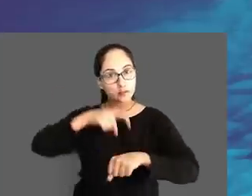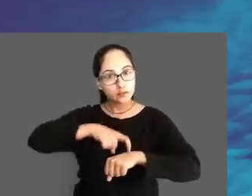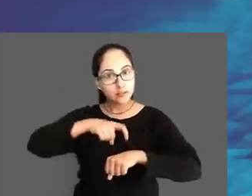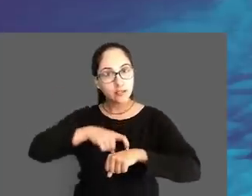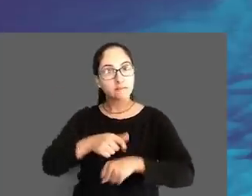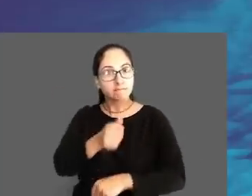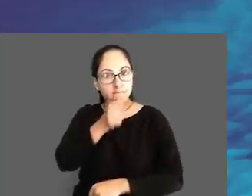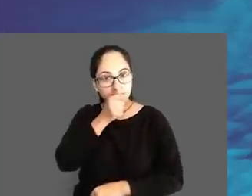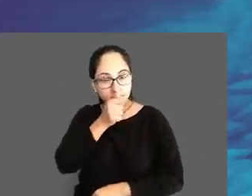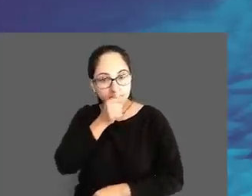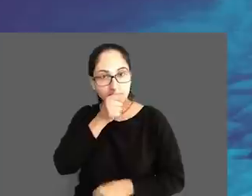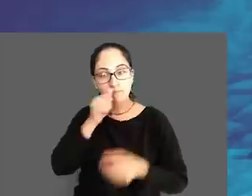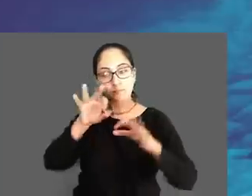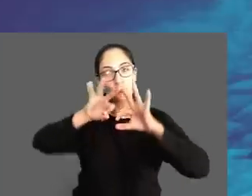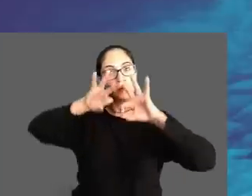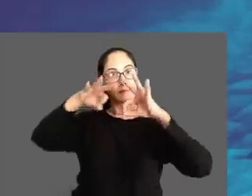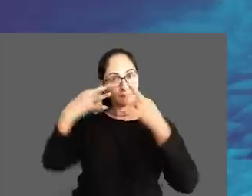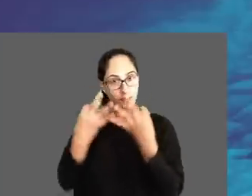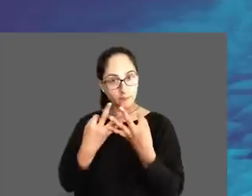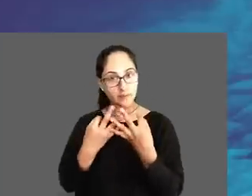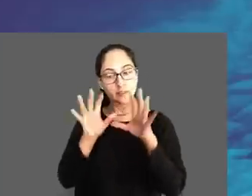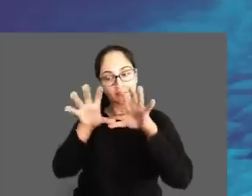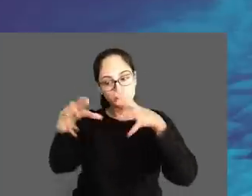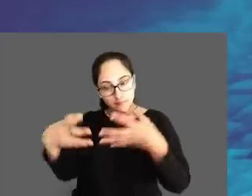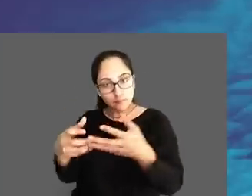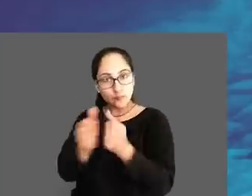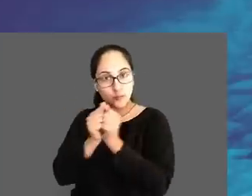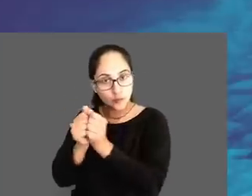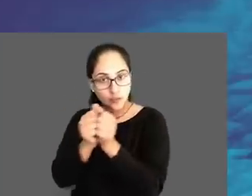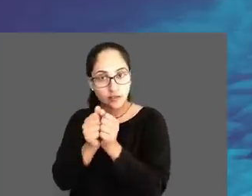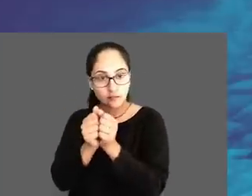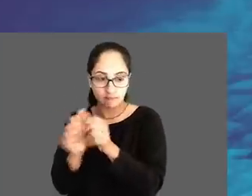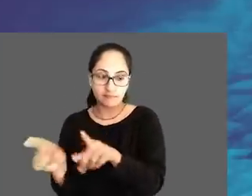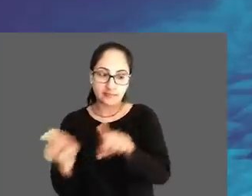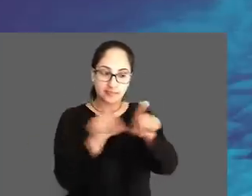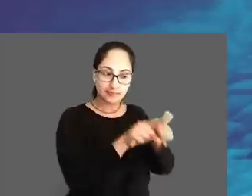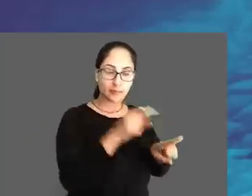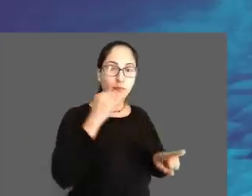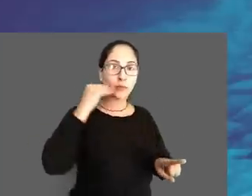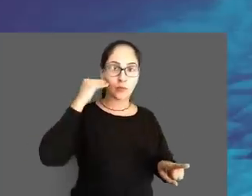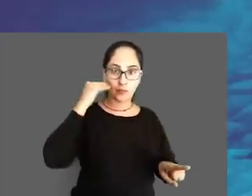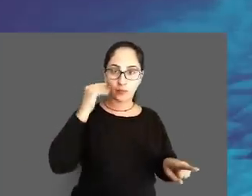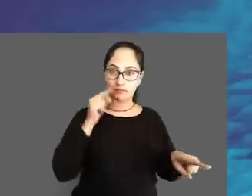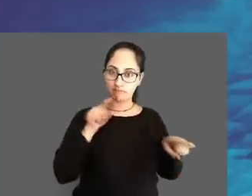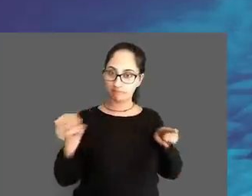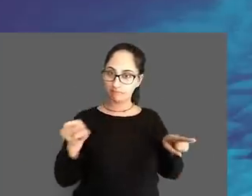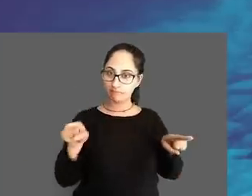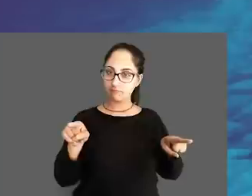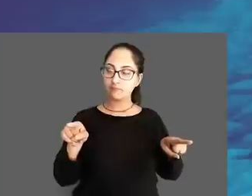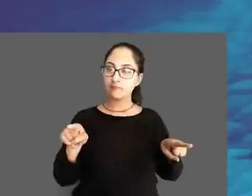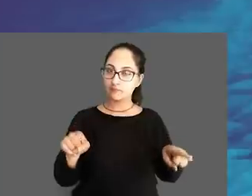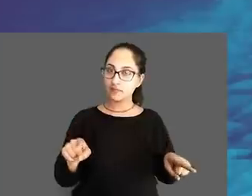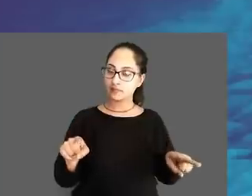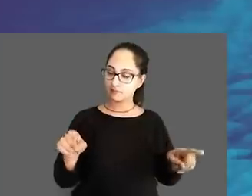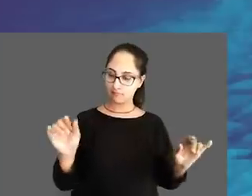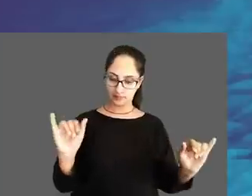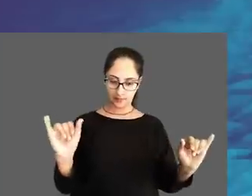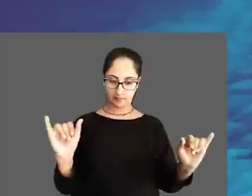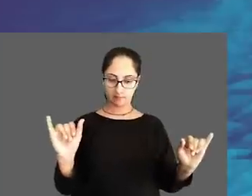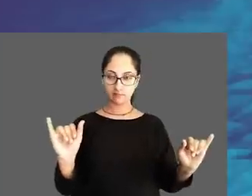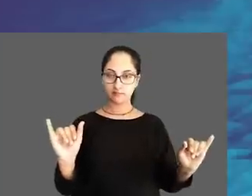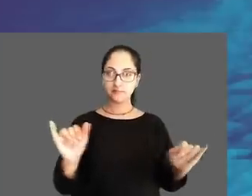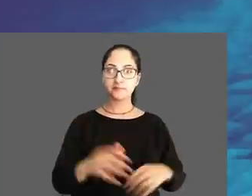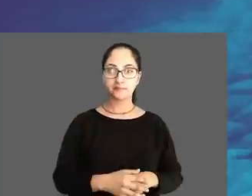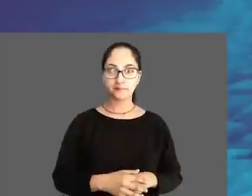and privacy, you know, is something that we respect, and family is something that we cherish, and the place of worship is something